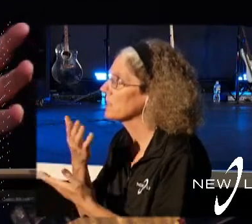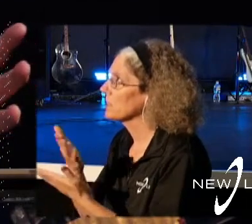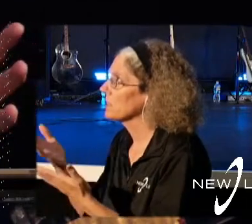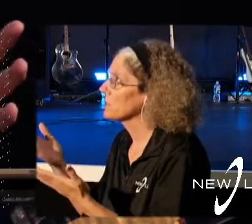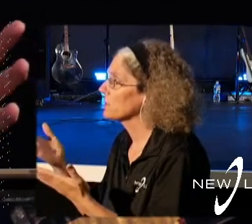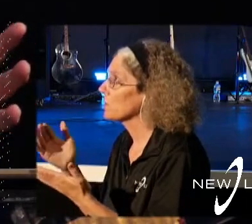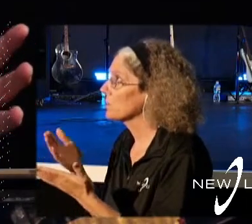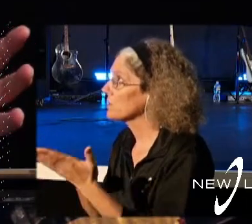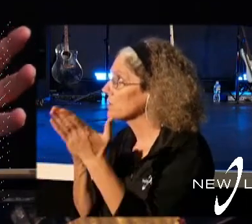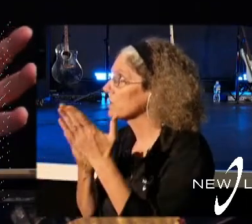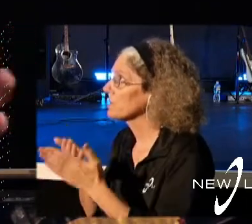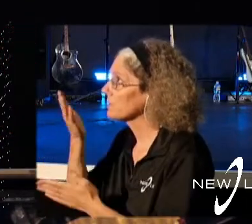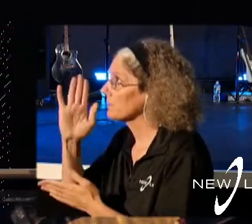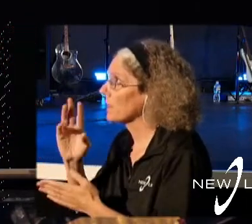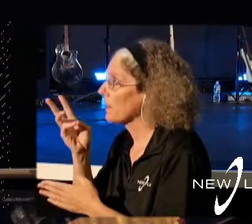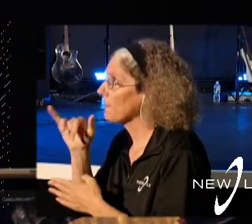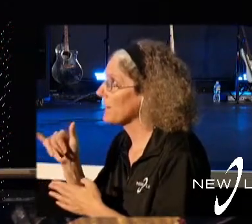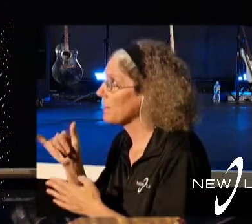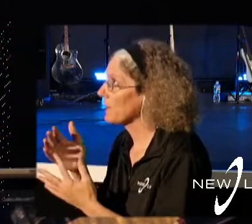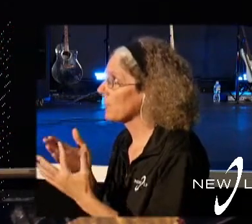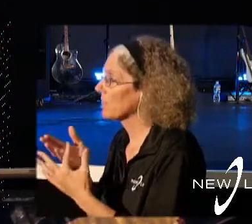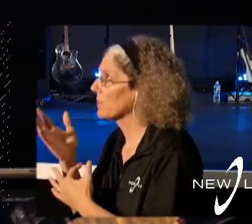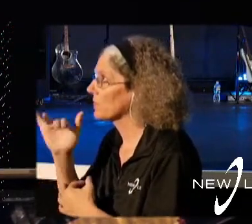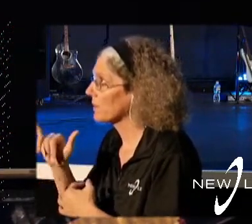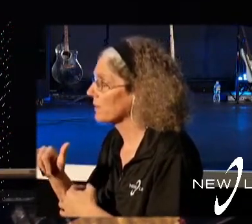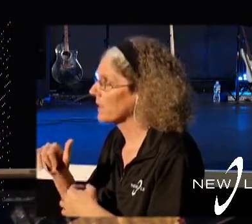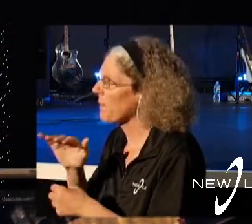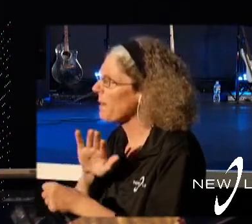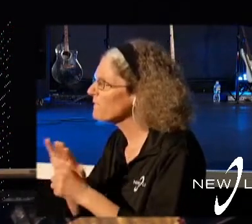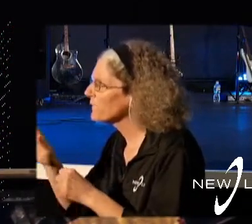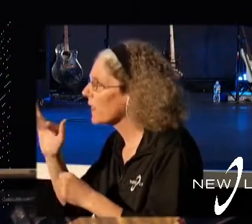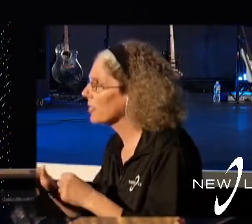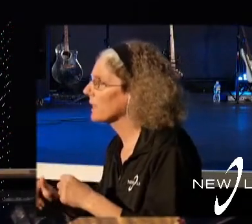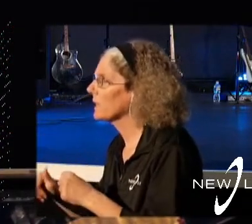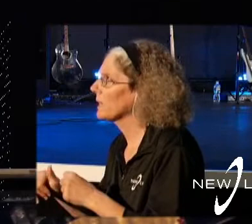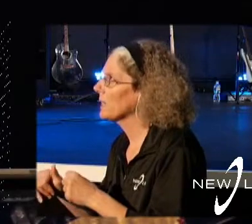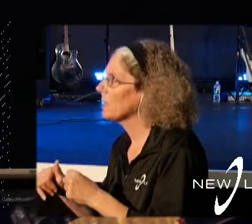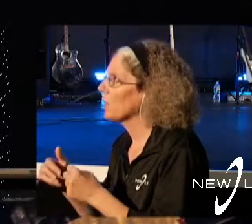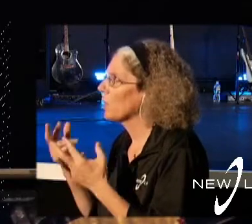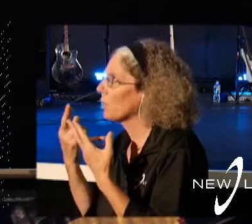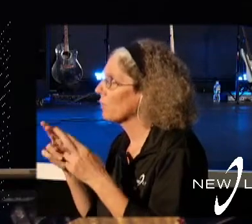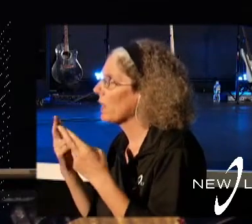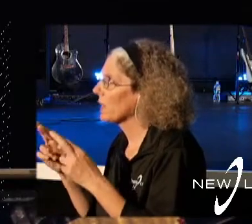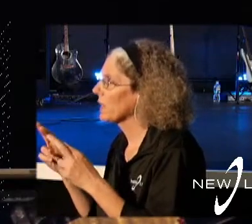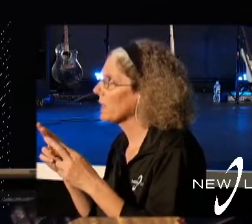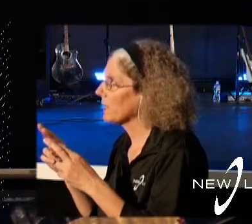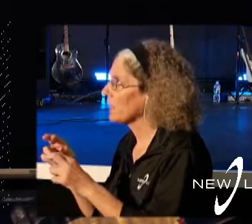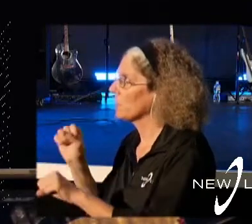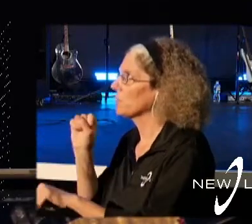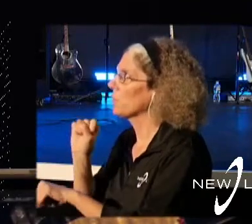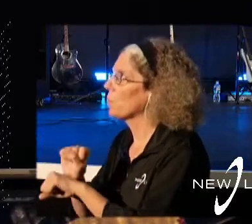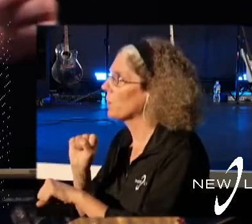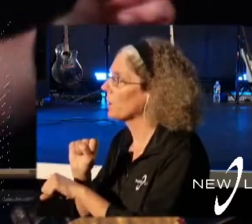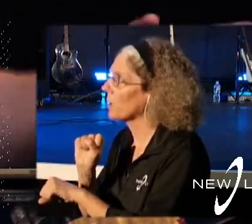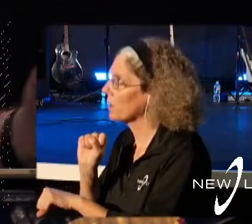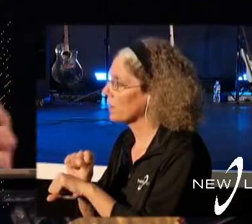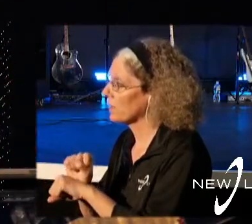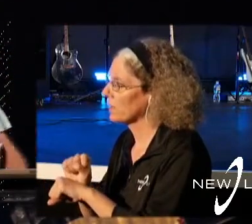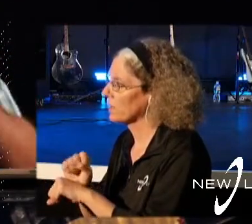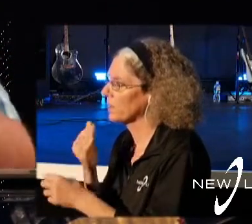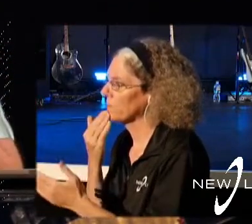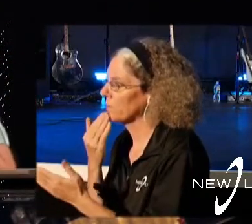knowledge? No. So that the servant of God,